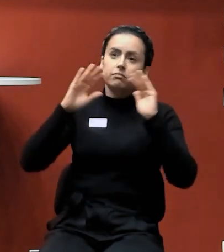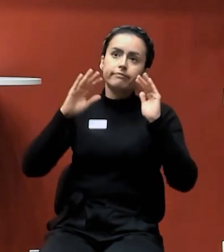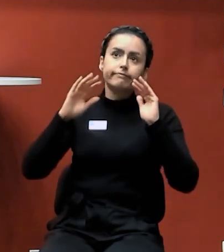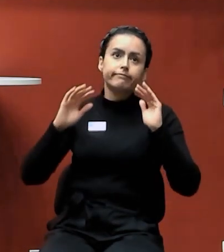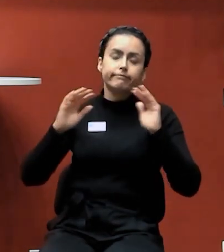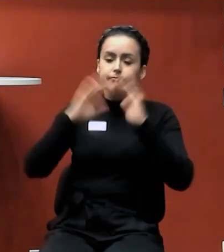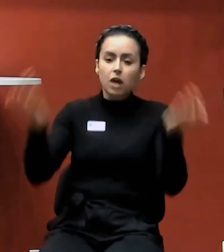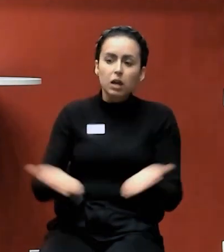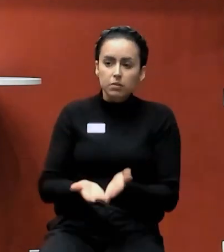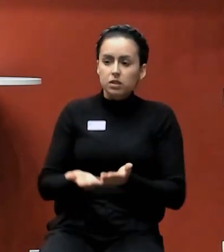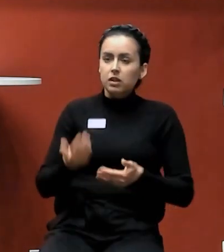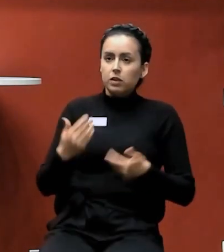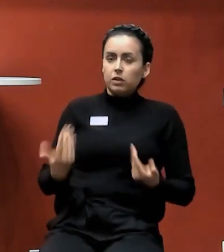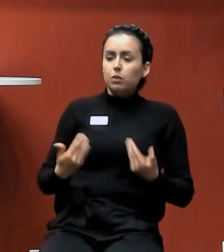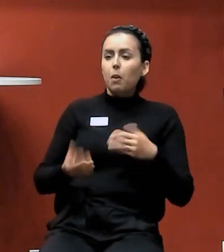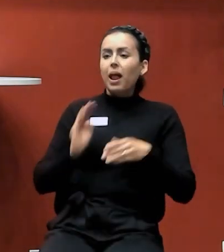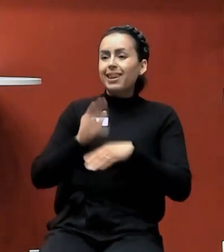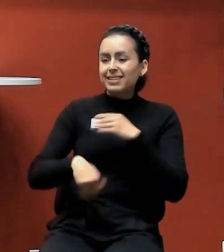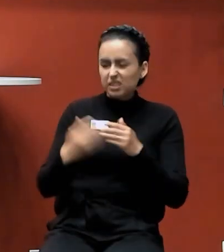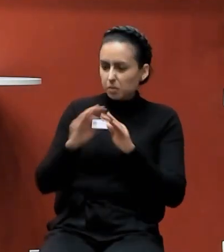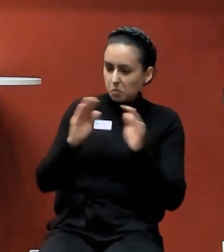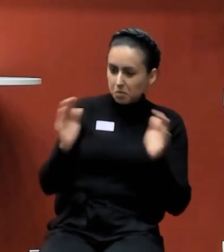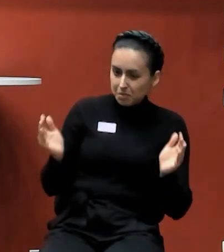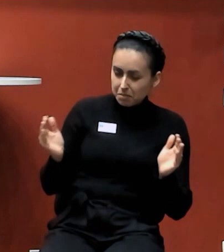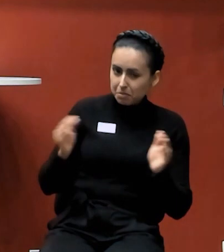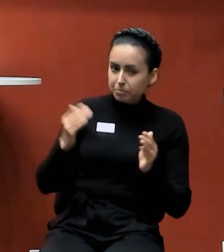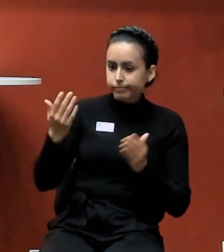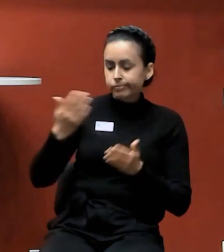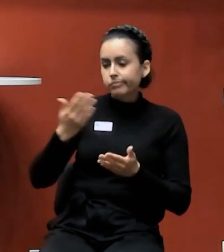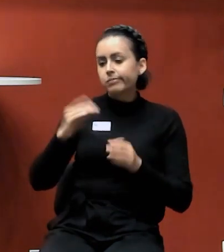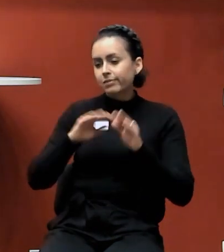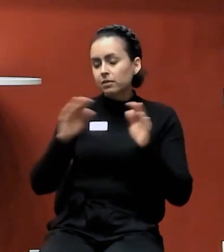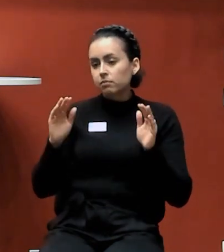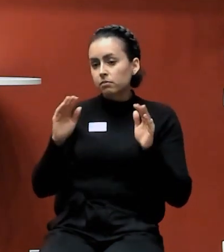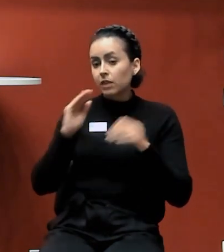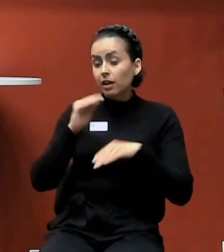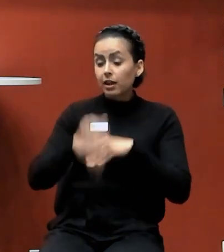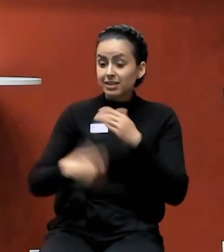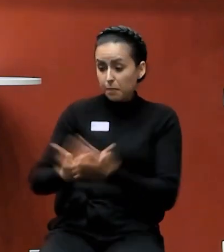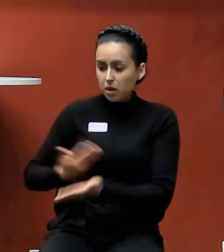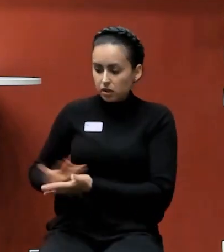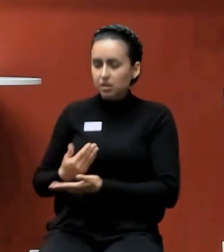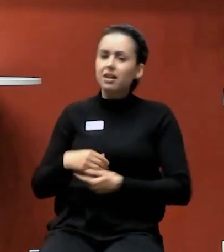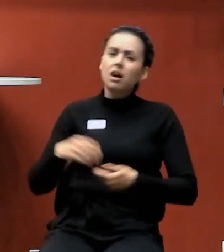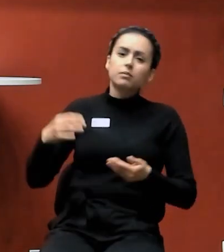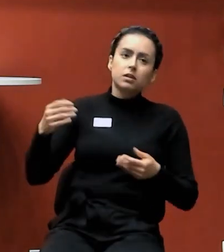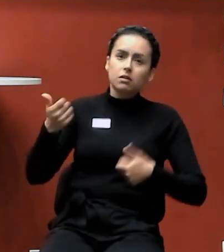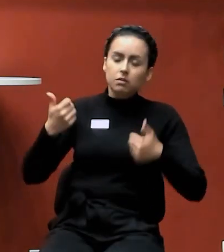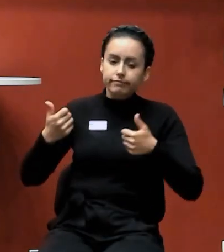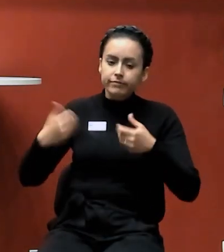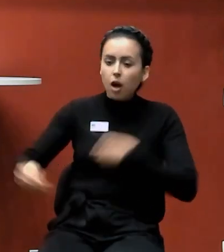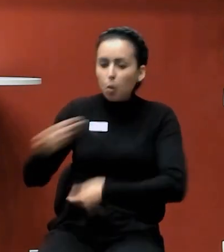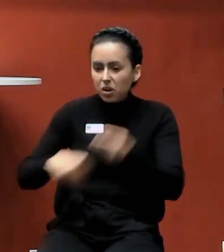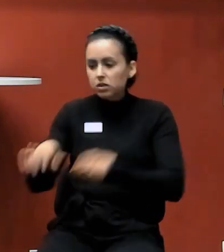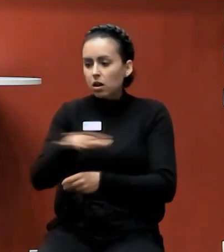like coming from the Western world, which is really individualistic and capitalistic, oftentimes these transactions